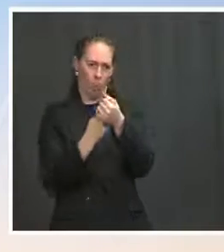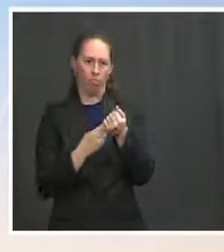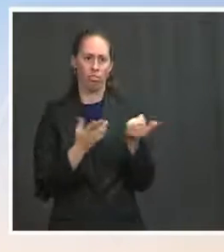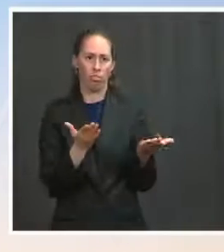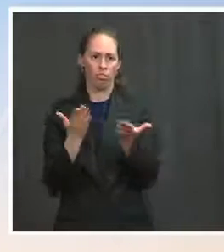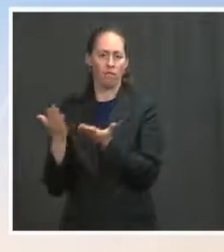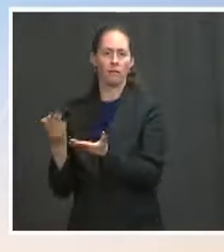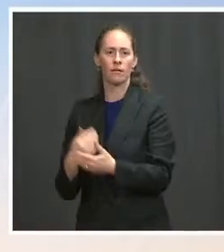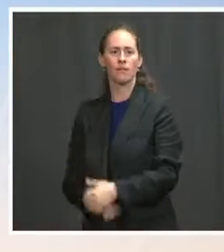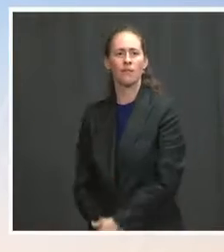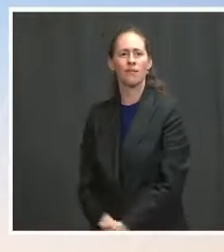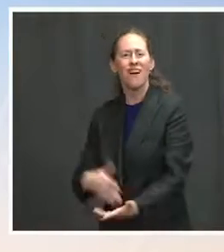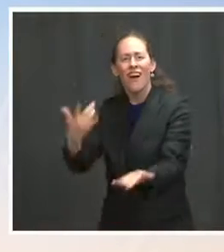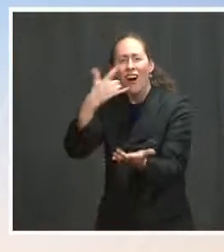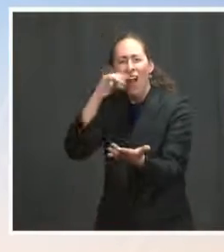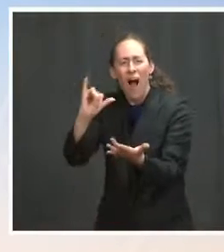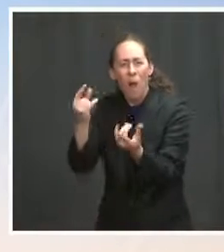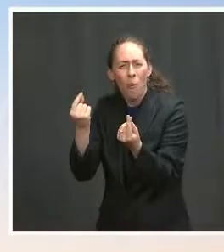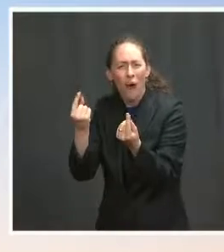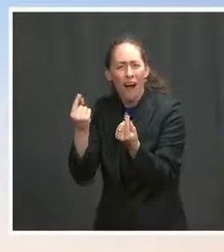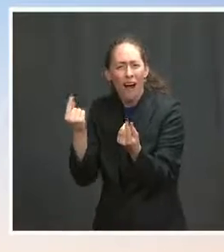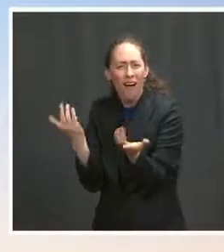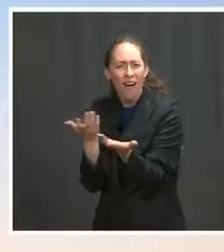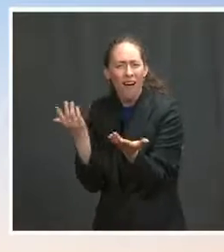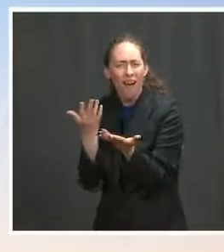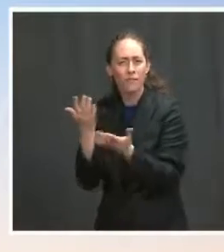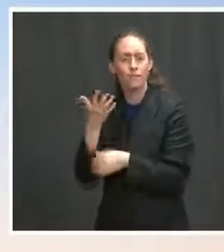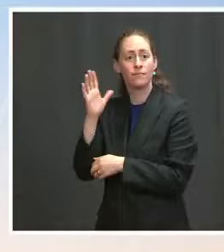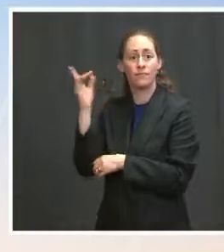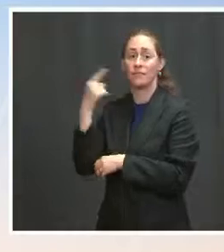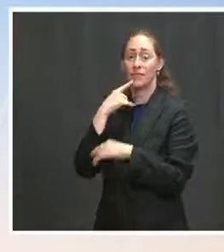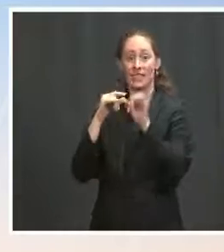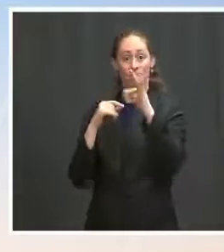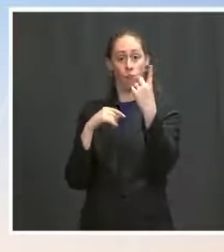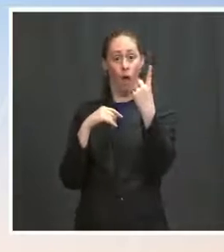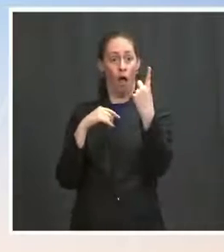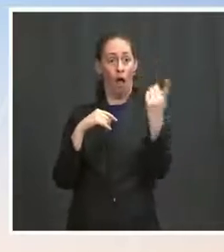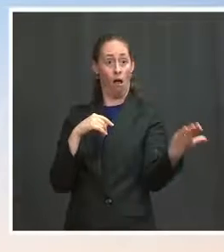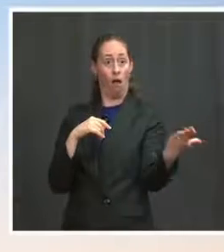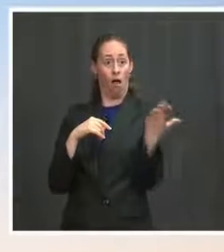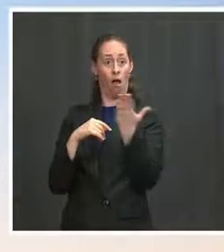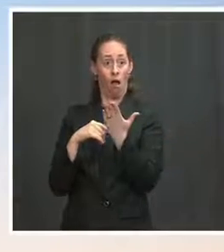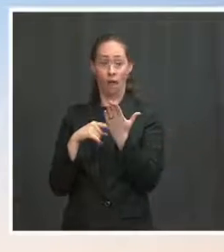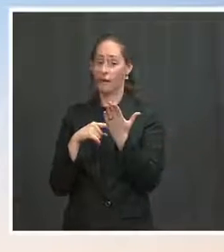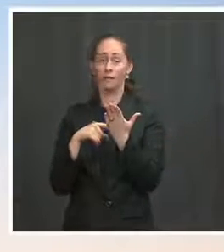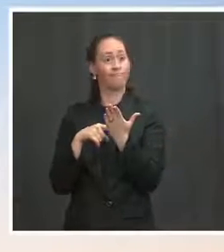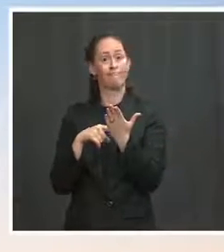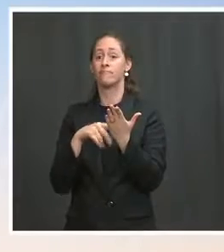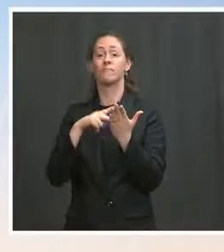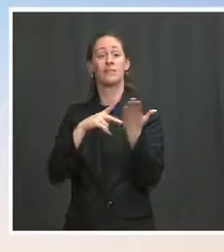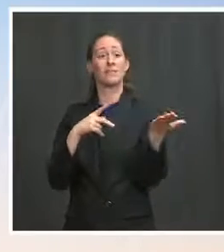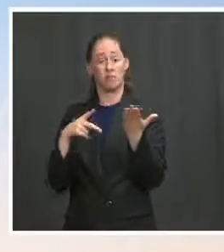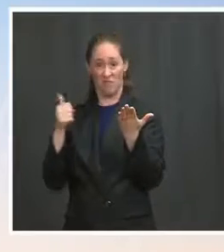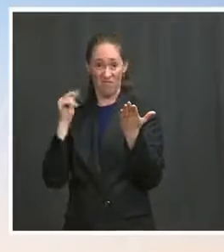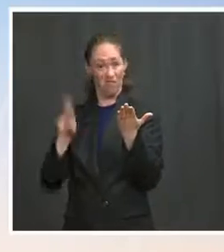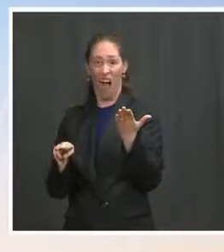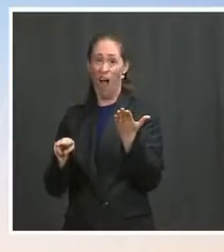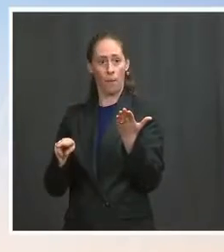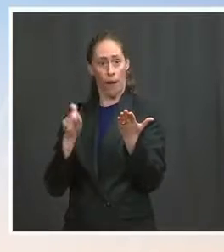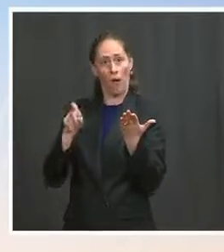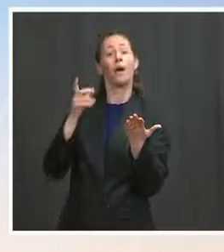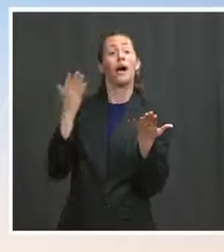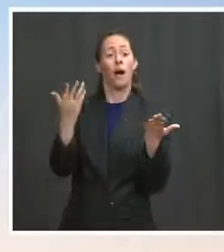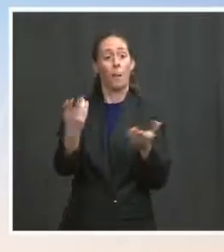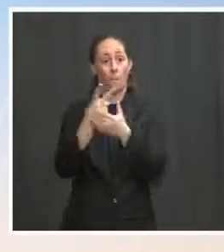Because he says that if one doesn't come to him, he's not going to sign the other. So is he going to wait for both of them to land on his desk before